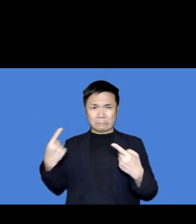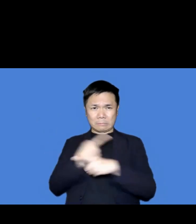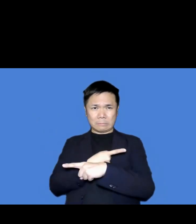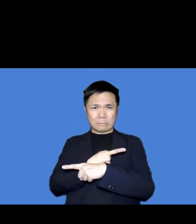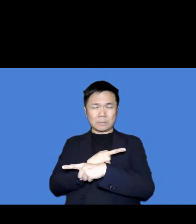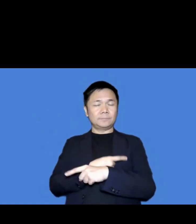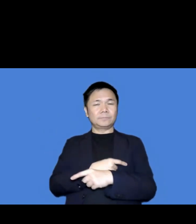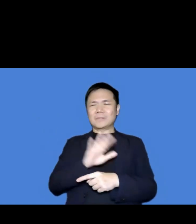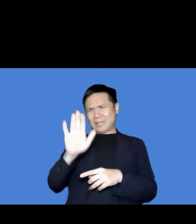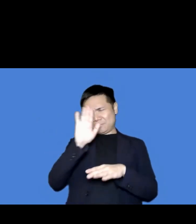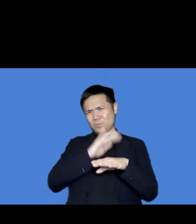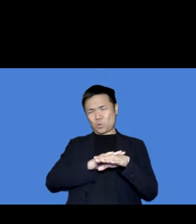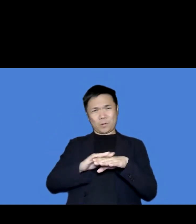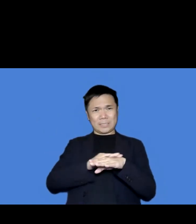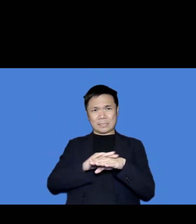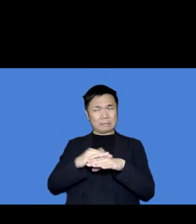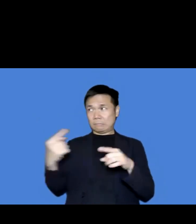I'm sorry to interrupt.